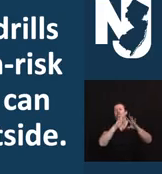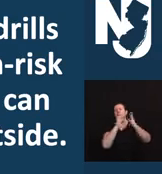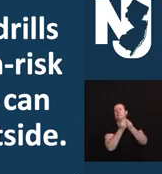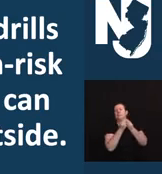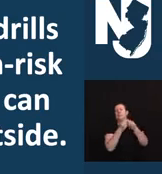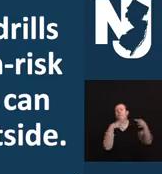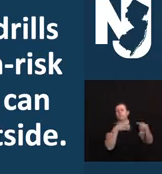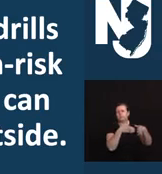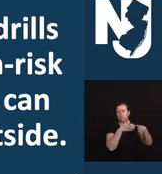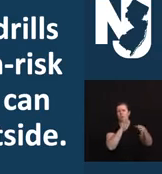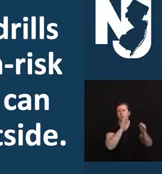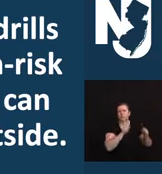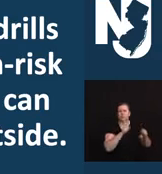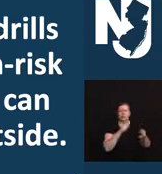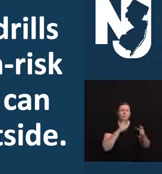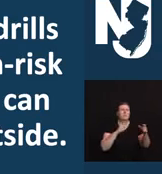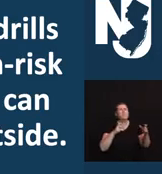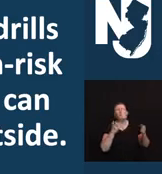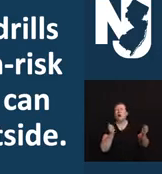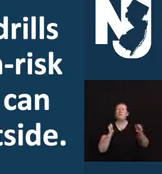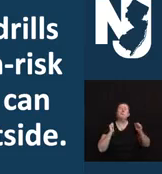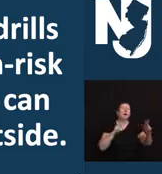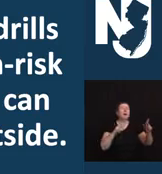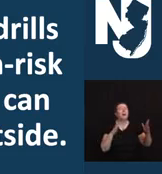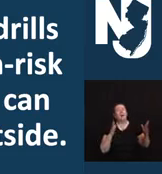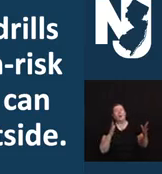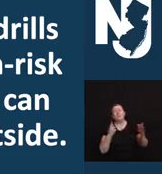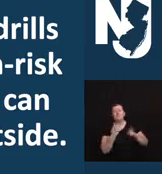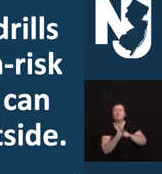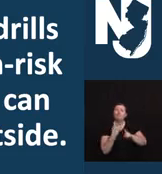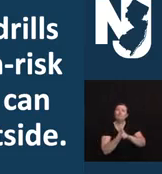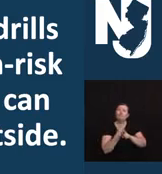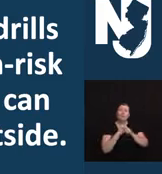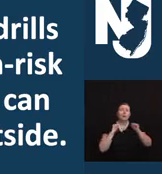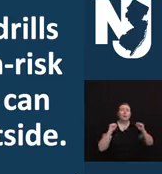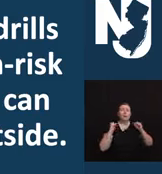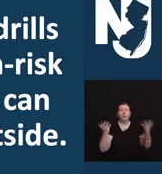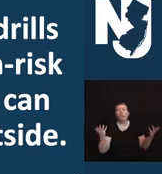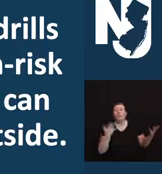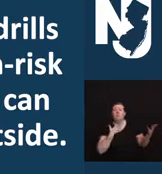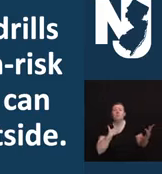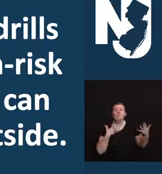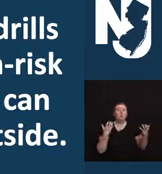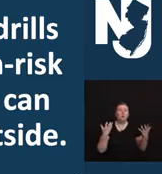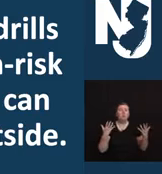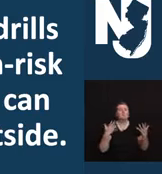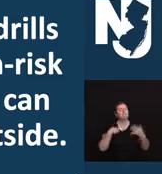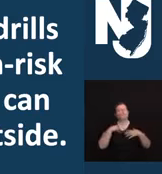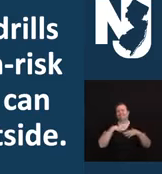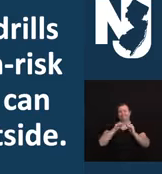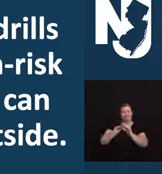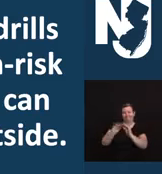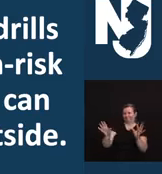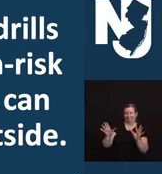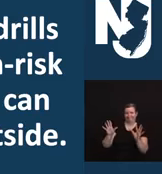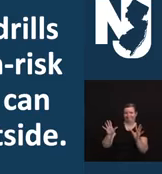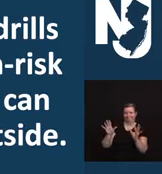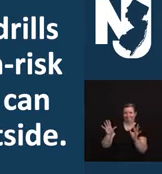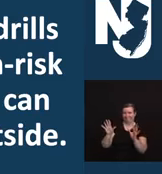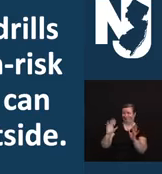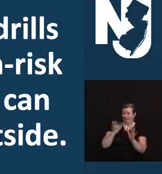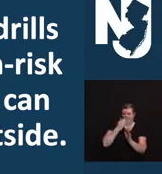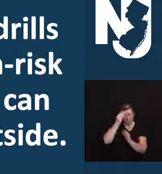get back to their old workout routines, but we have been clear through the guidance we have released that outdoor activities are safer than